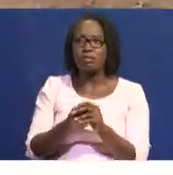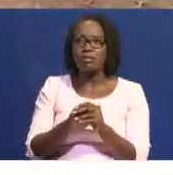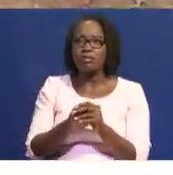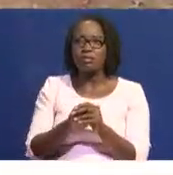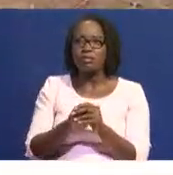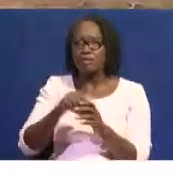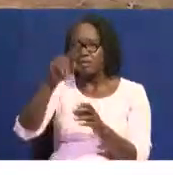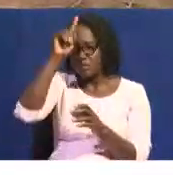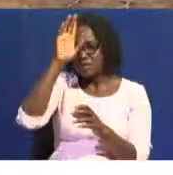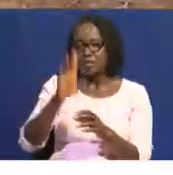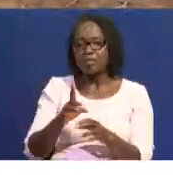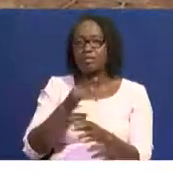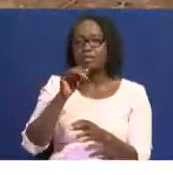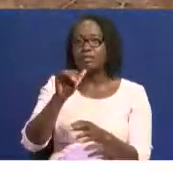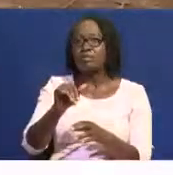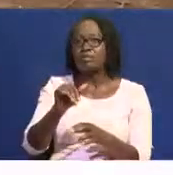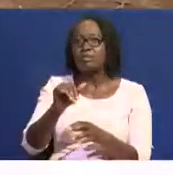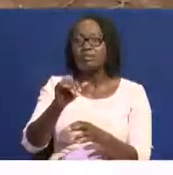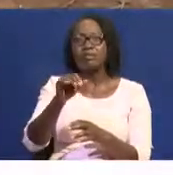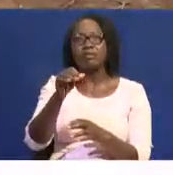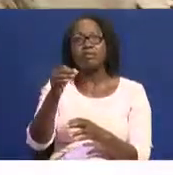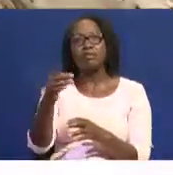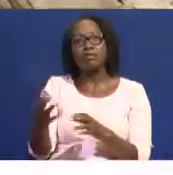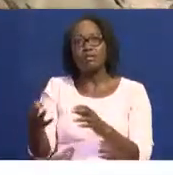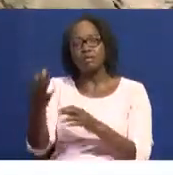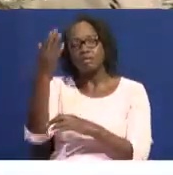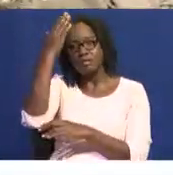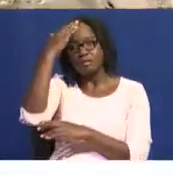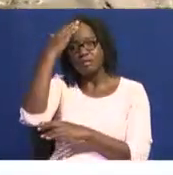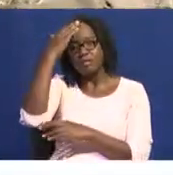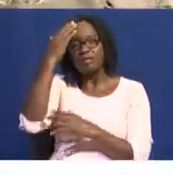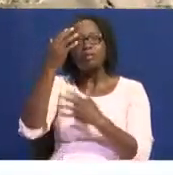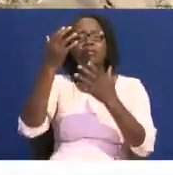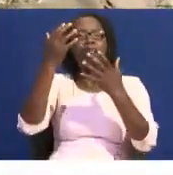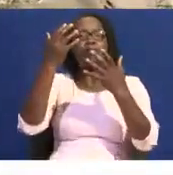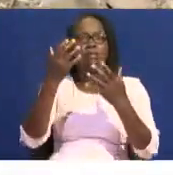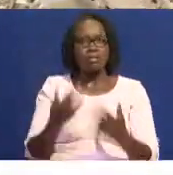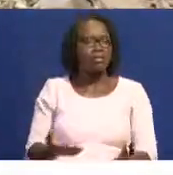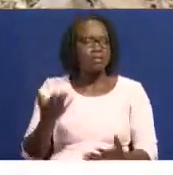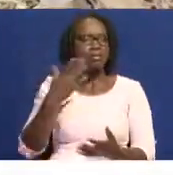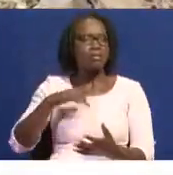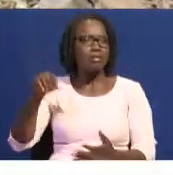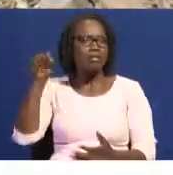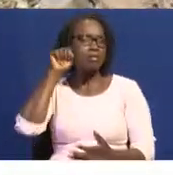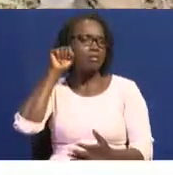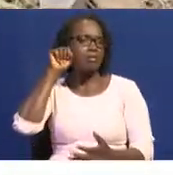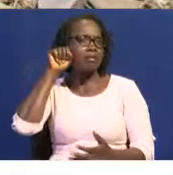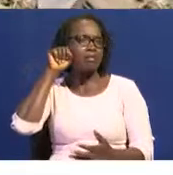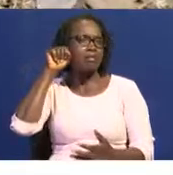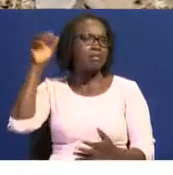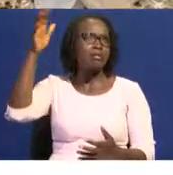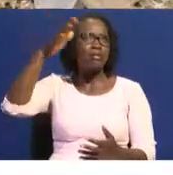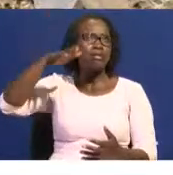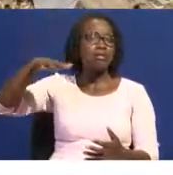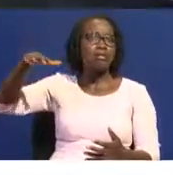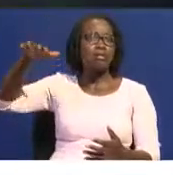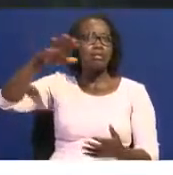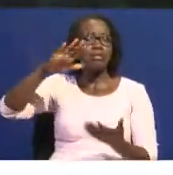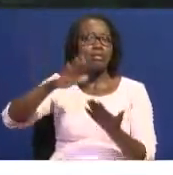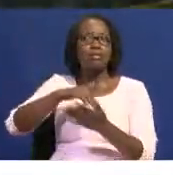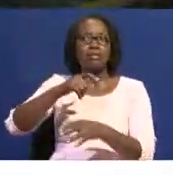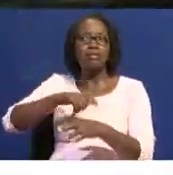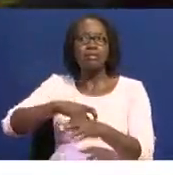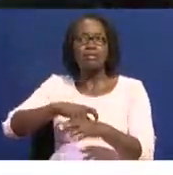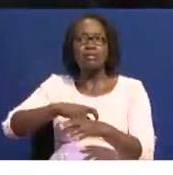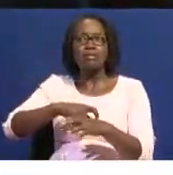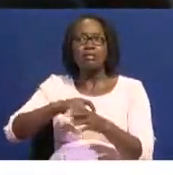The villagers say the object fell on Monday with a loud bang despite it hanging in the air for some time and